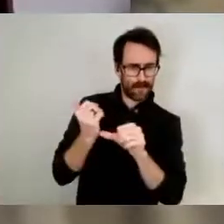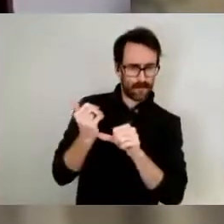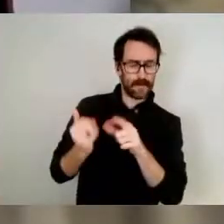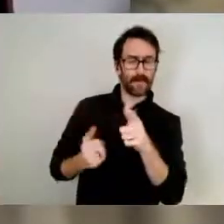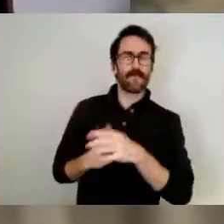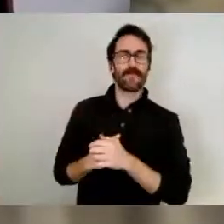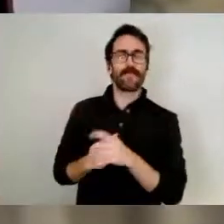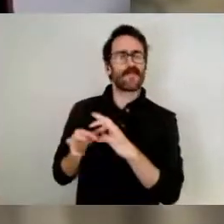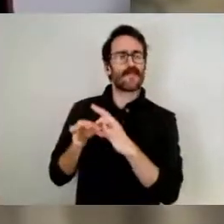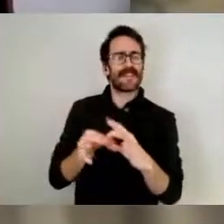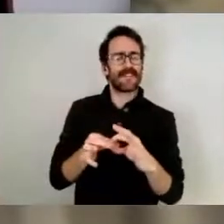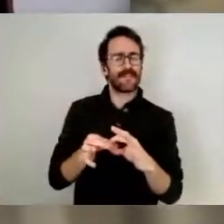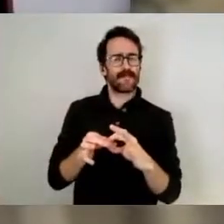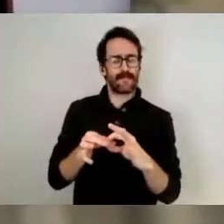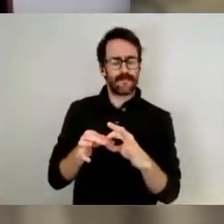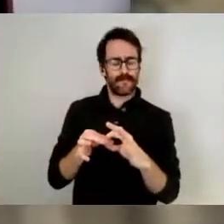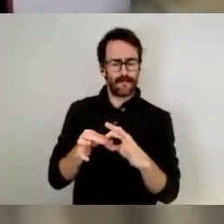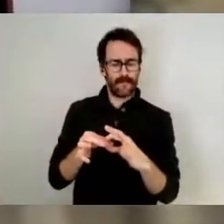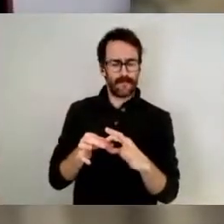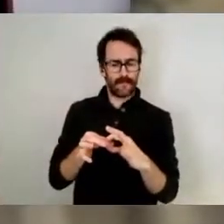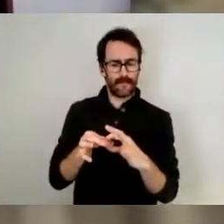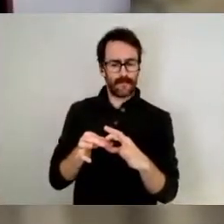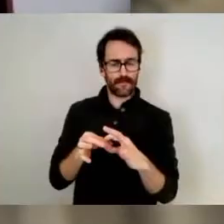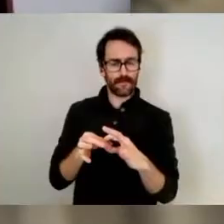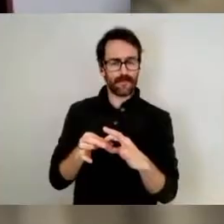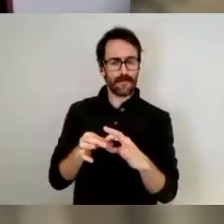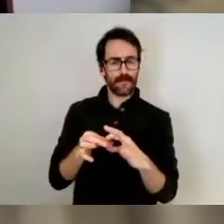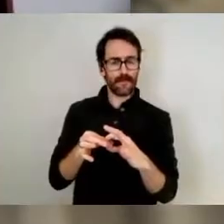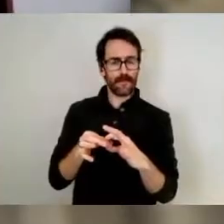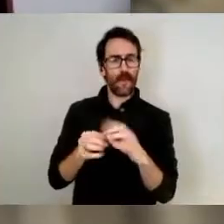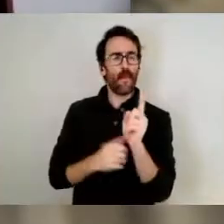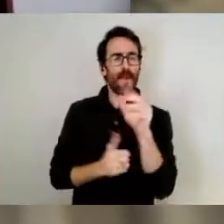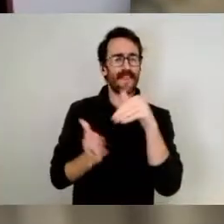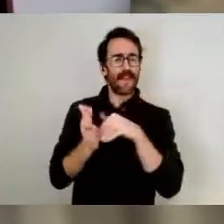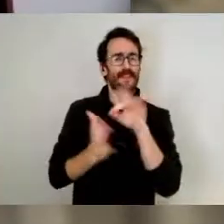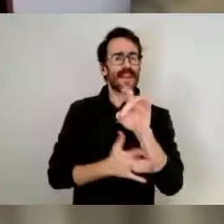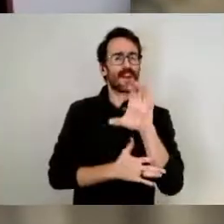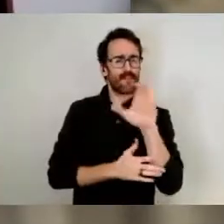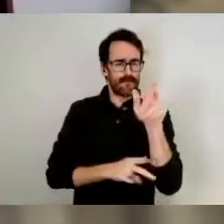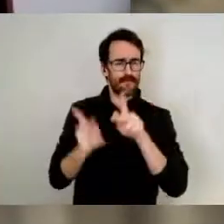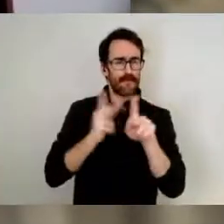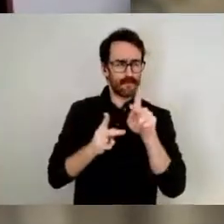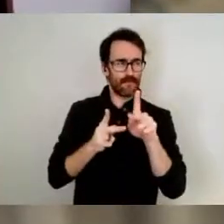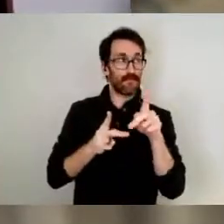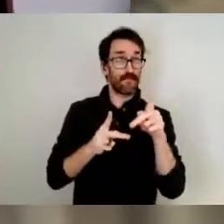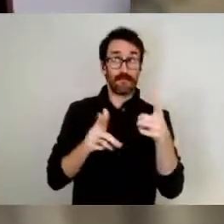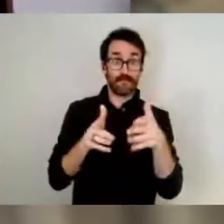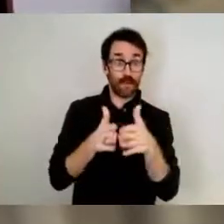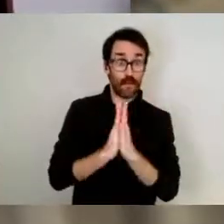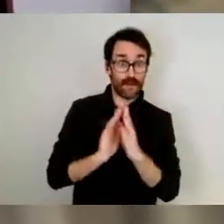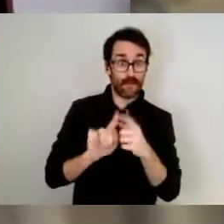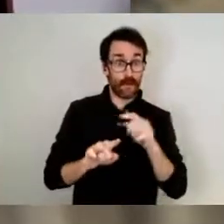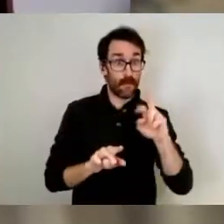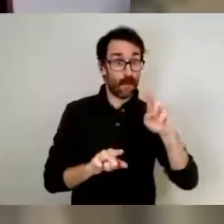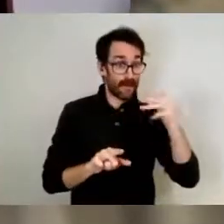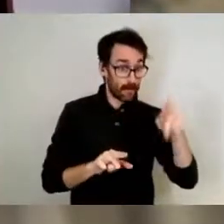very serious incident. There's absolutely no doubt, and something we're taking extremely seriously and putting lots of resources behind to try